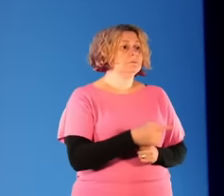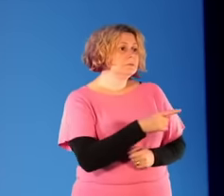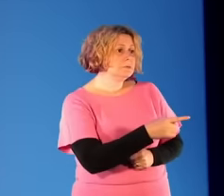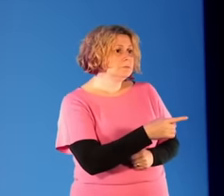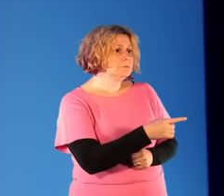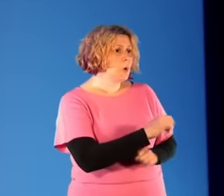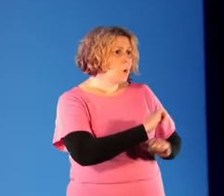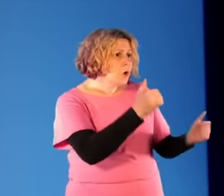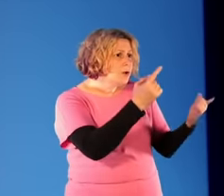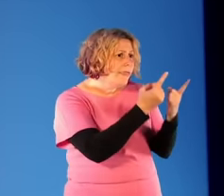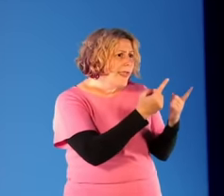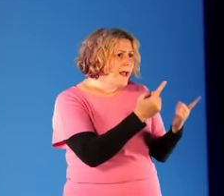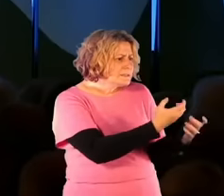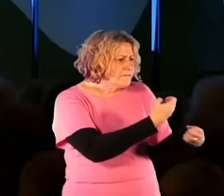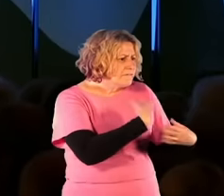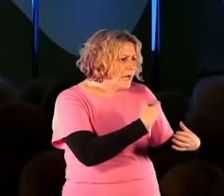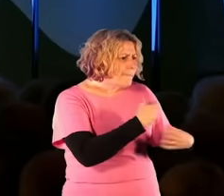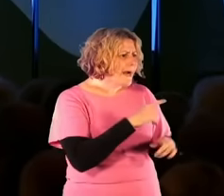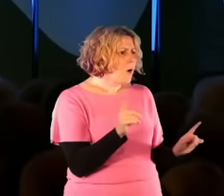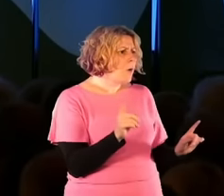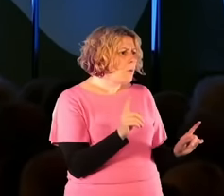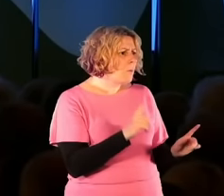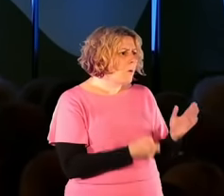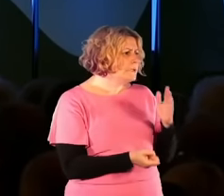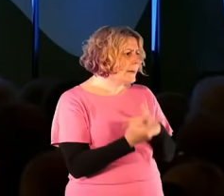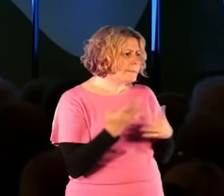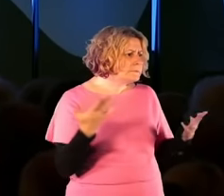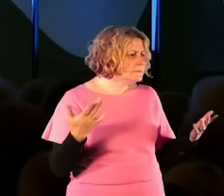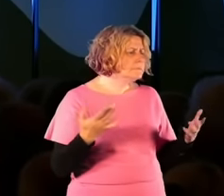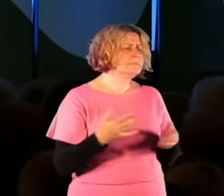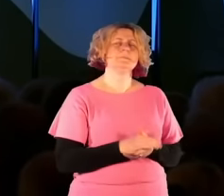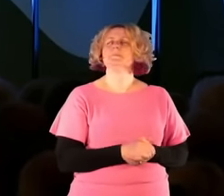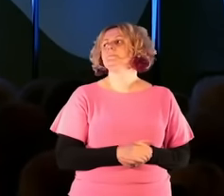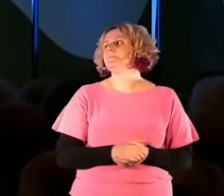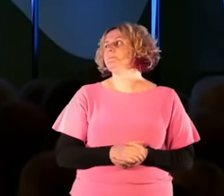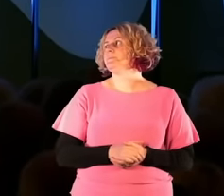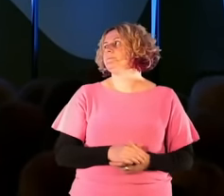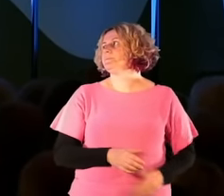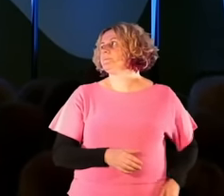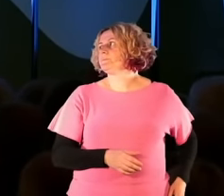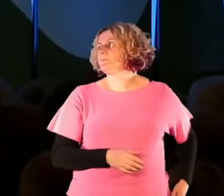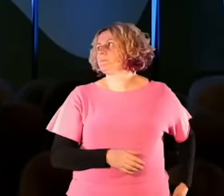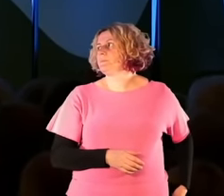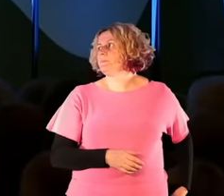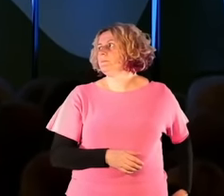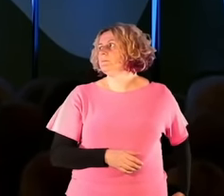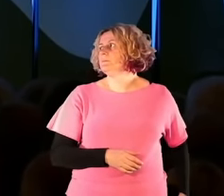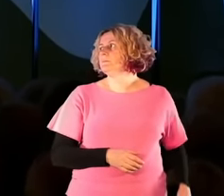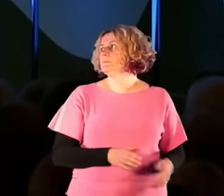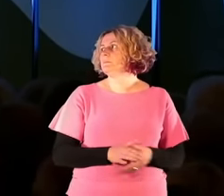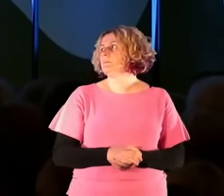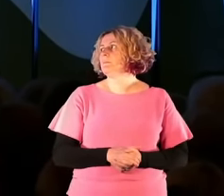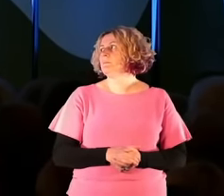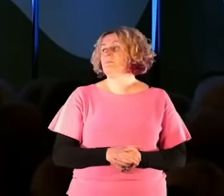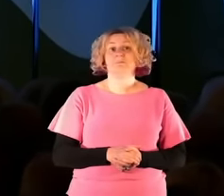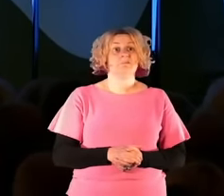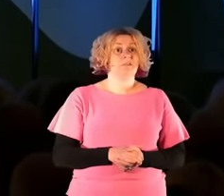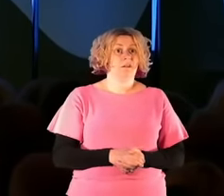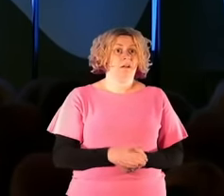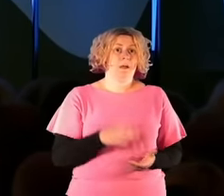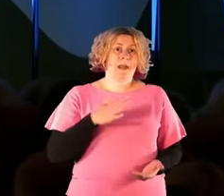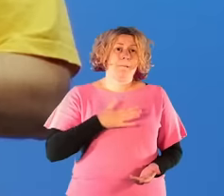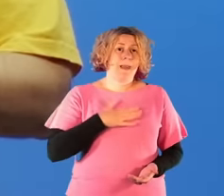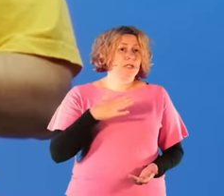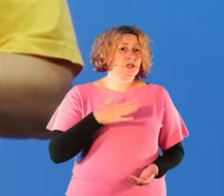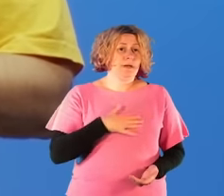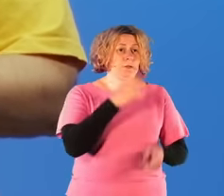from your teaching this week in terms of what the Lord's been up to. Well, first, it's been a real pleasure to see the children respond to these